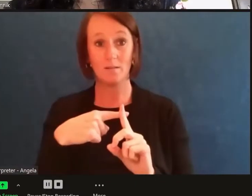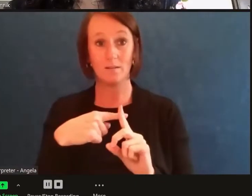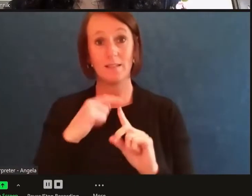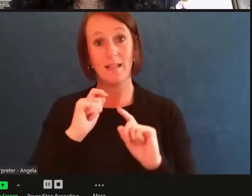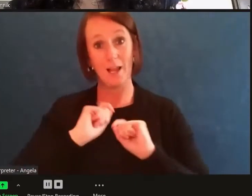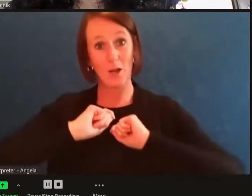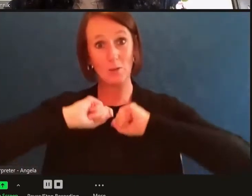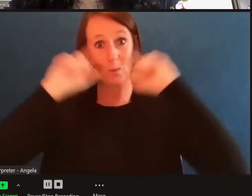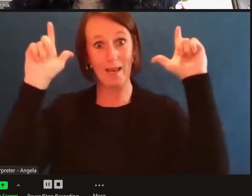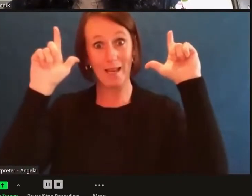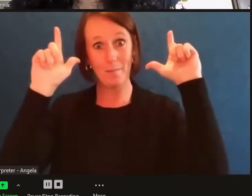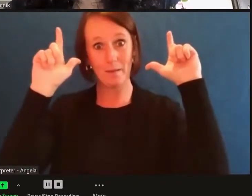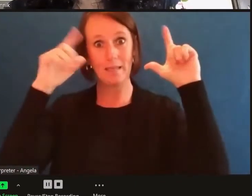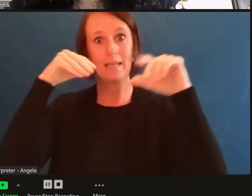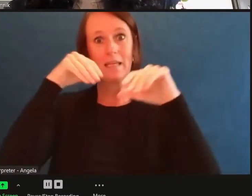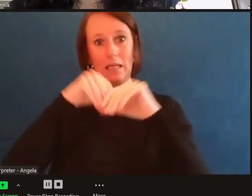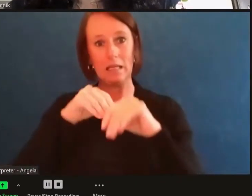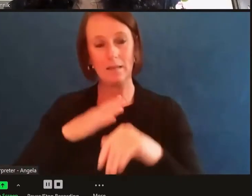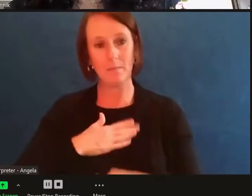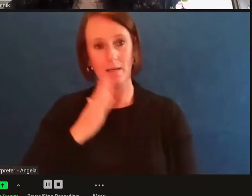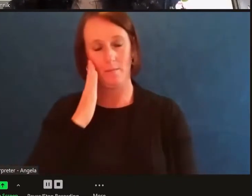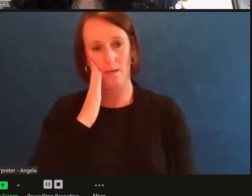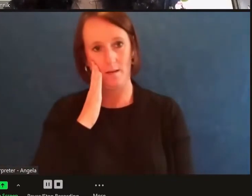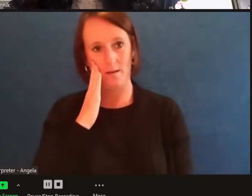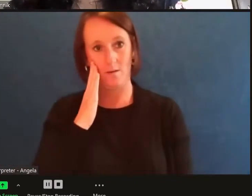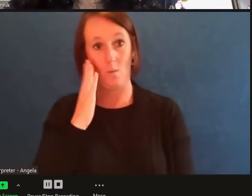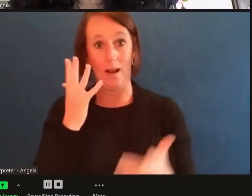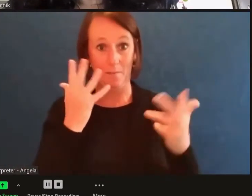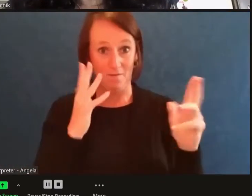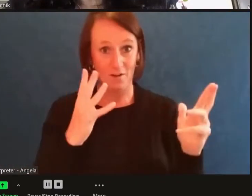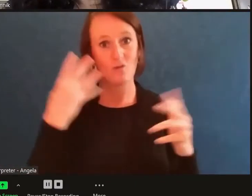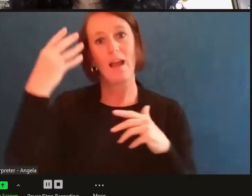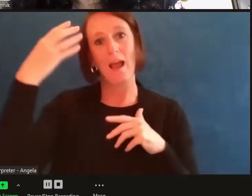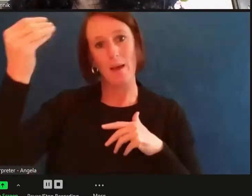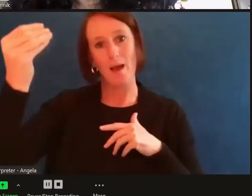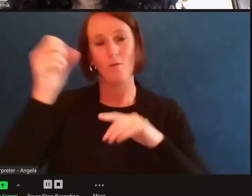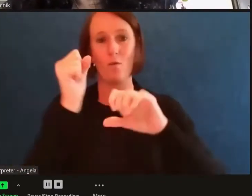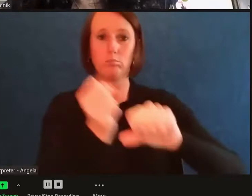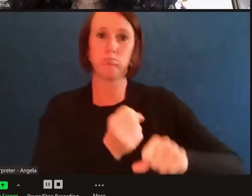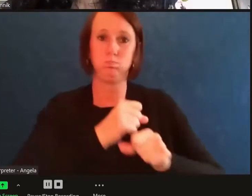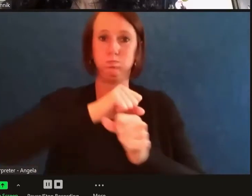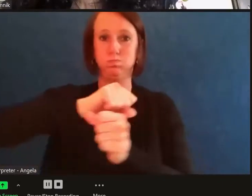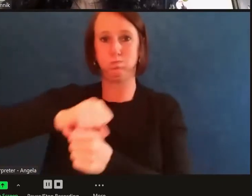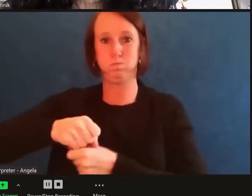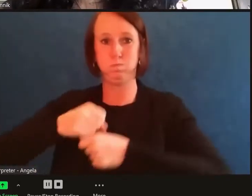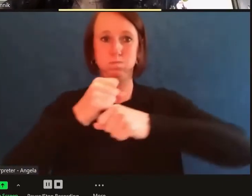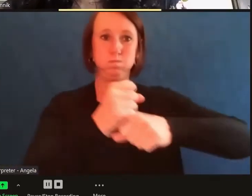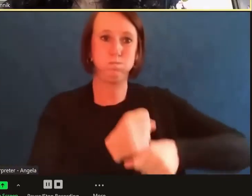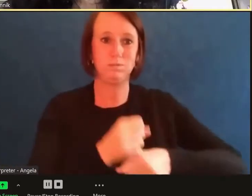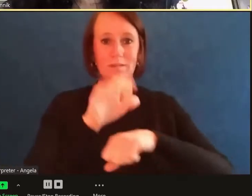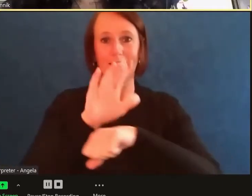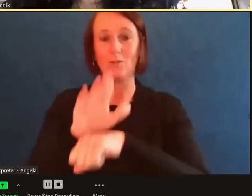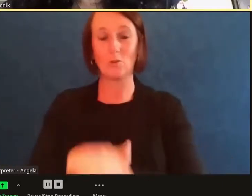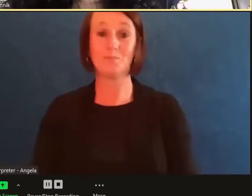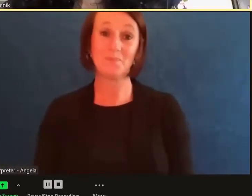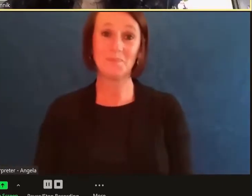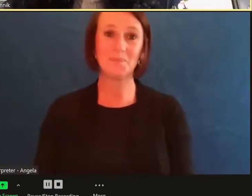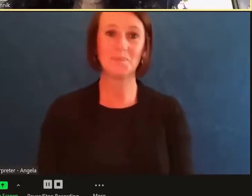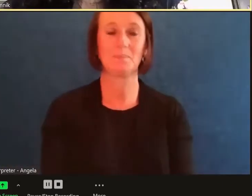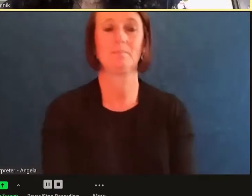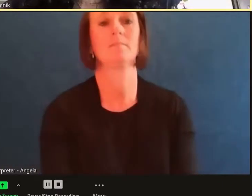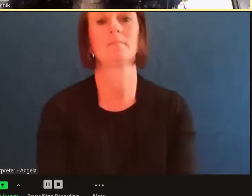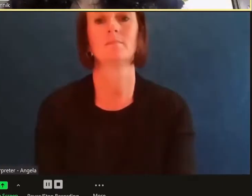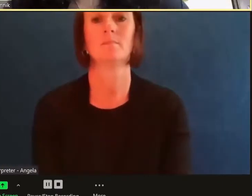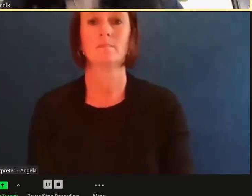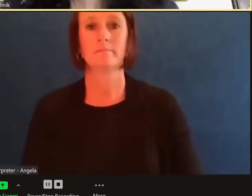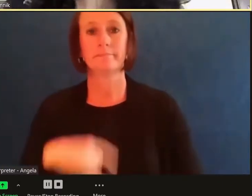this is through, I'm going out on the lake to paddleboard for a while. Oh. So those are the pluses.